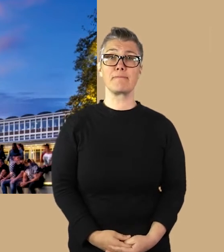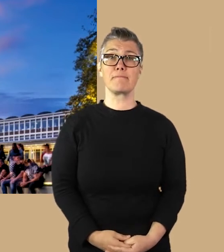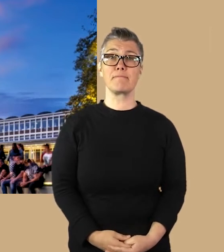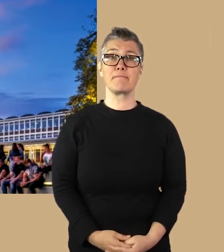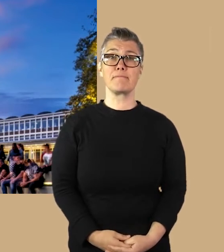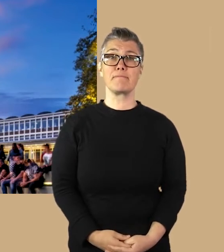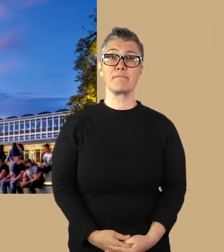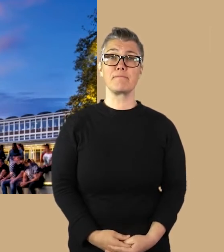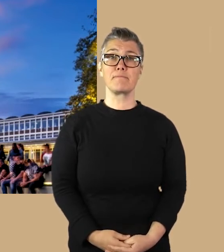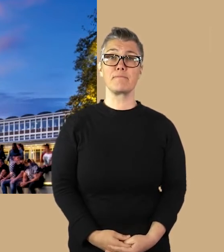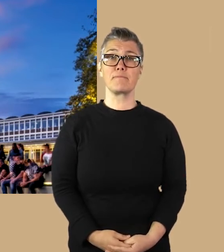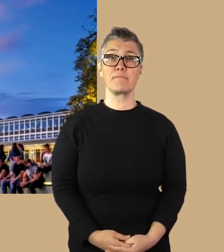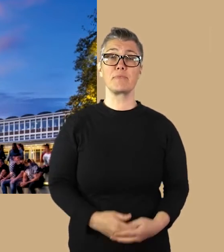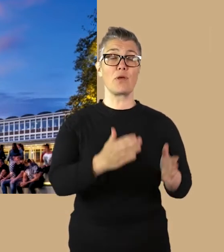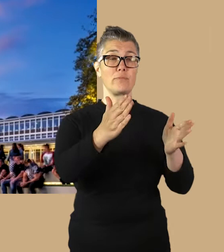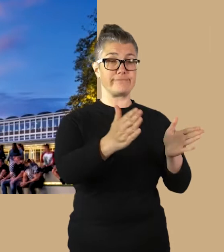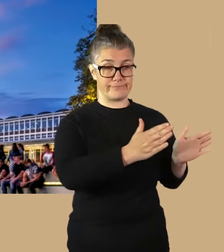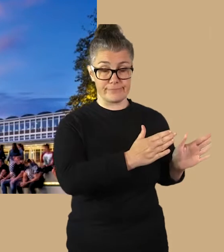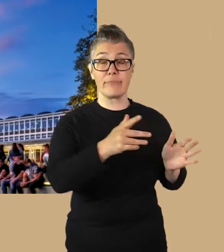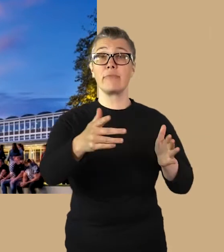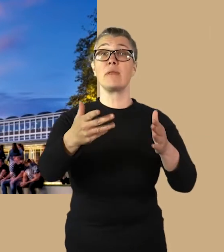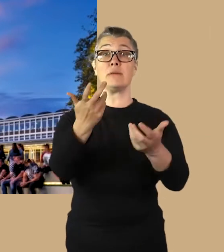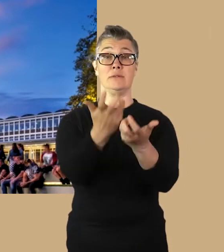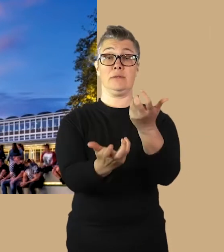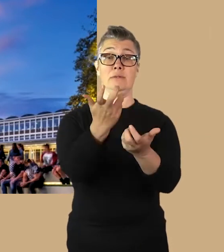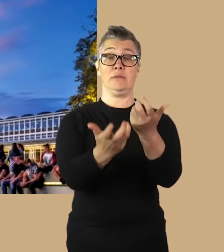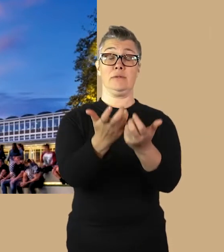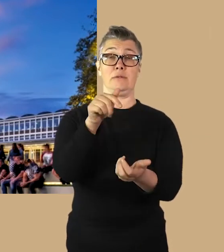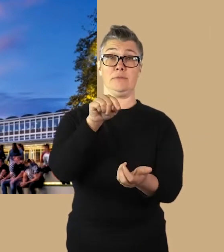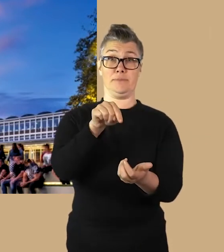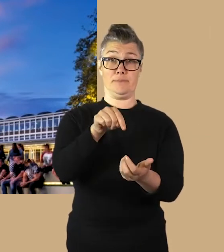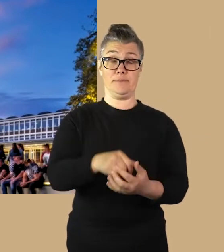actually in tertiary education,